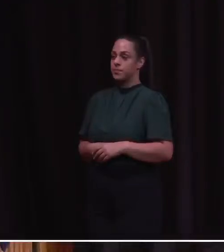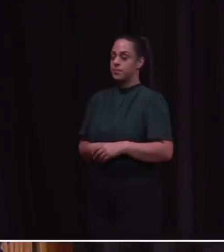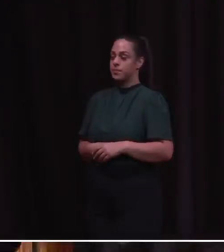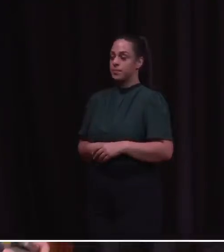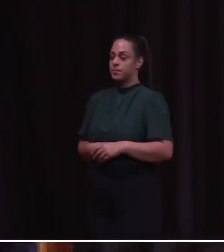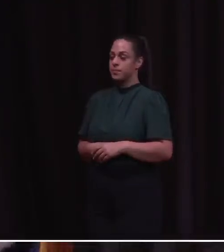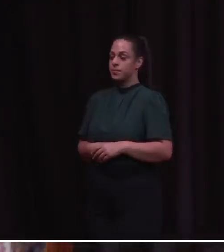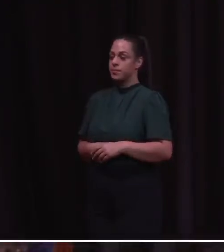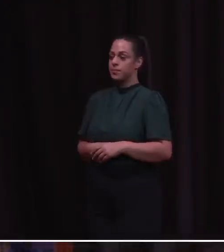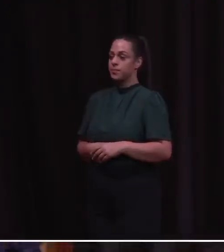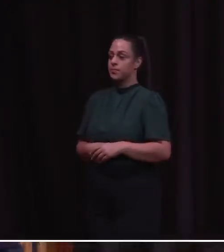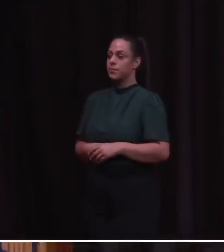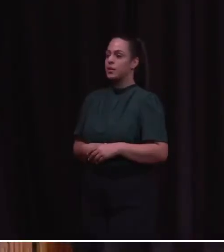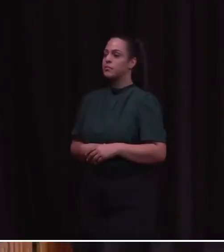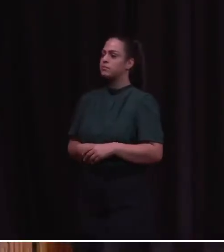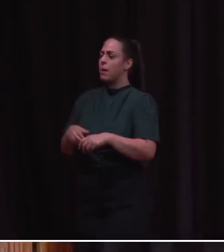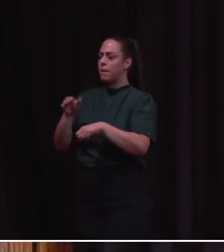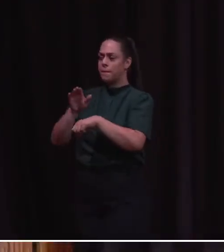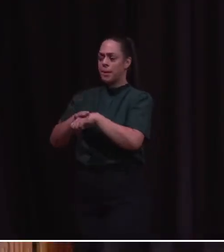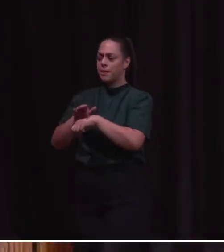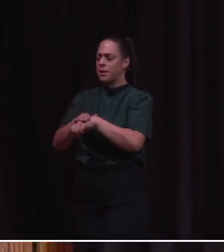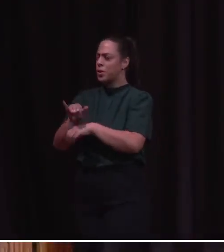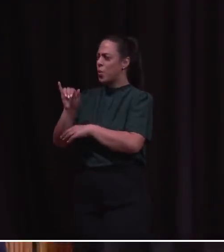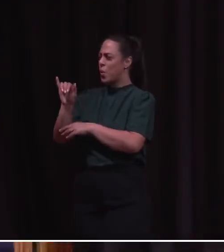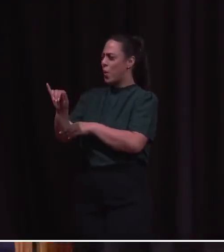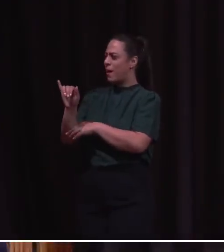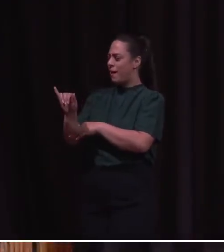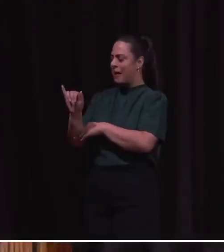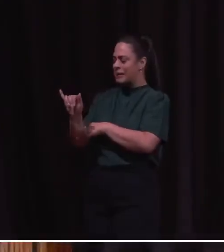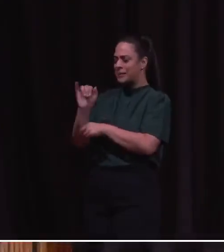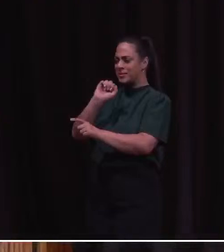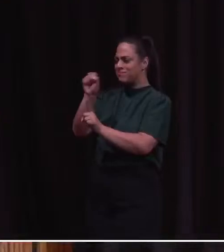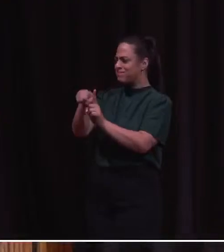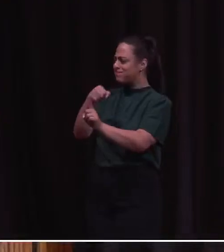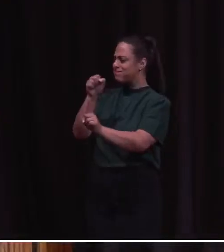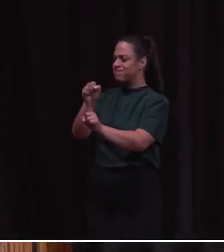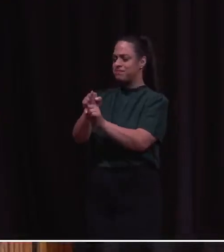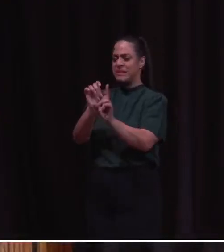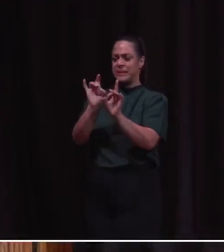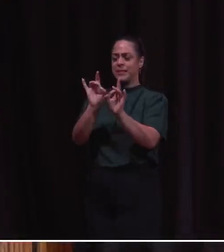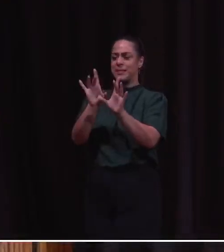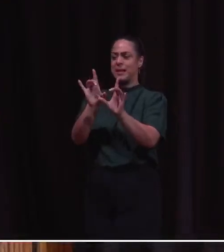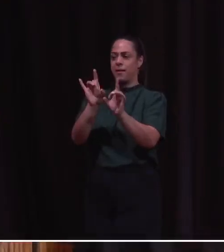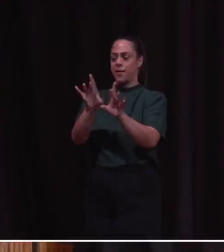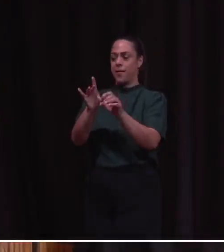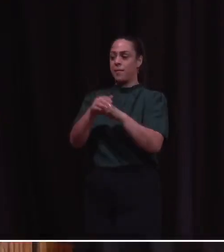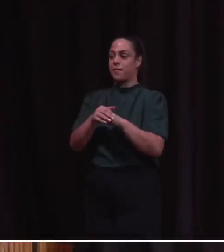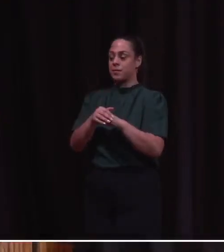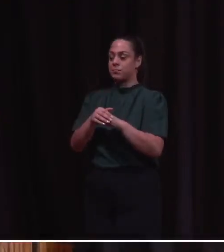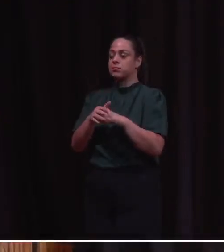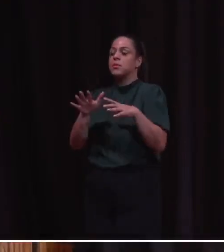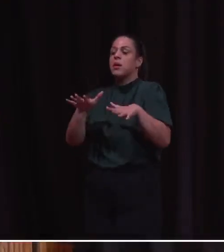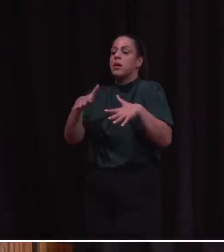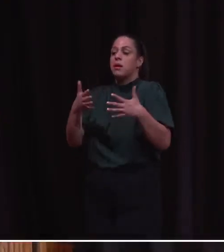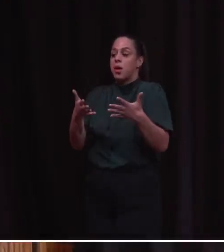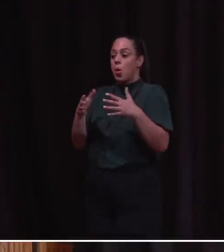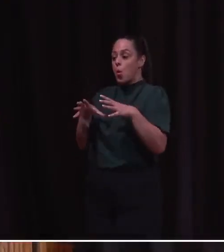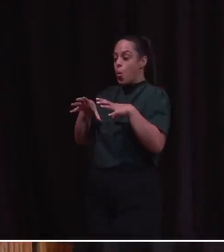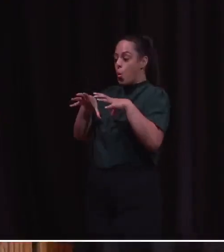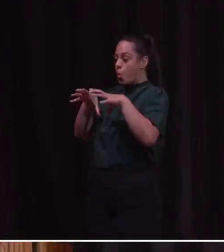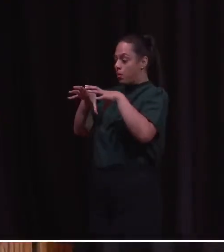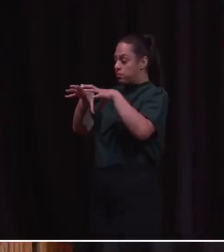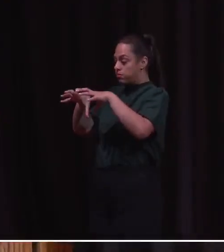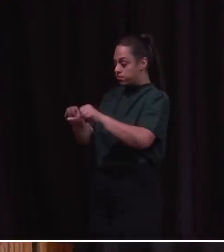such brutality and dehumanization is the coloniality of power, the creation of